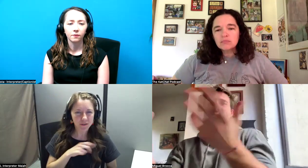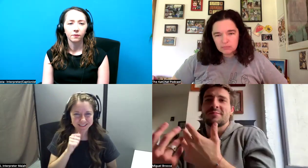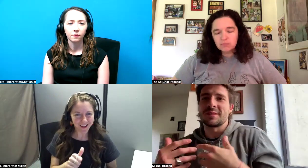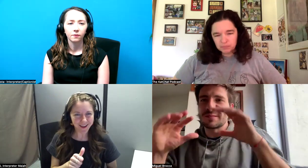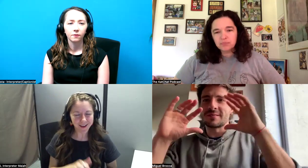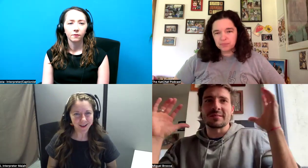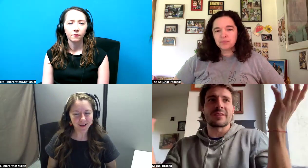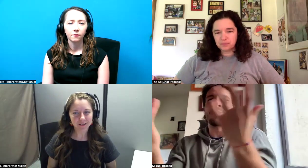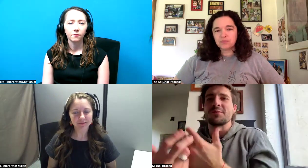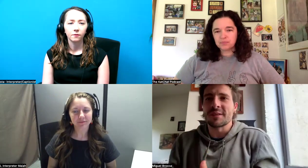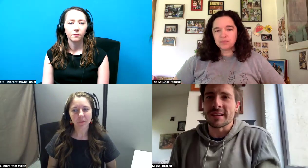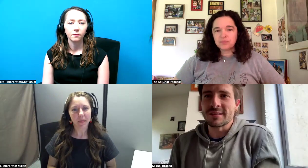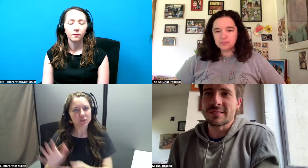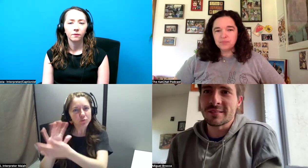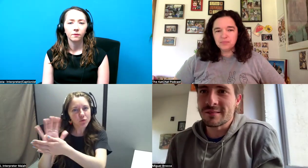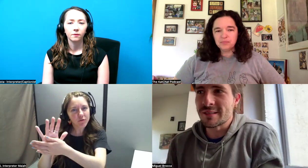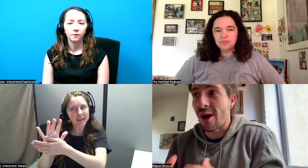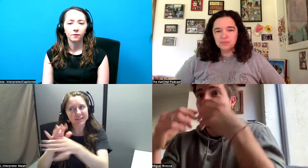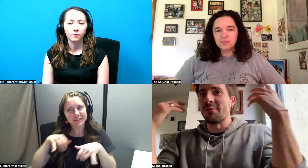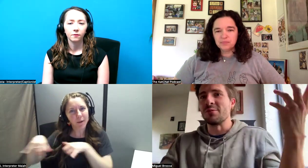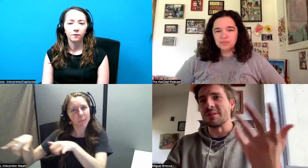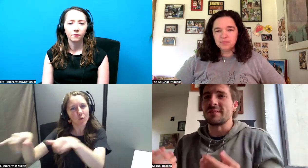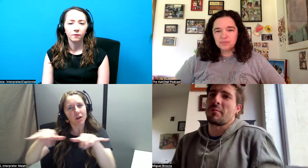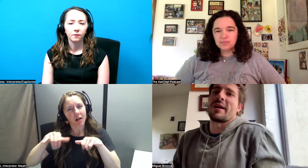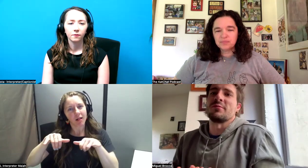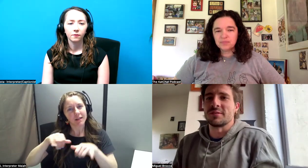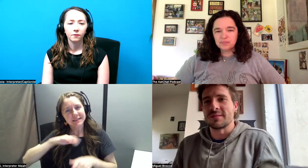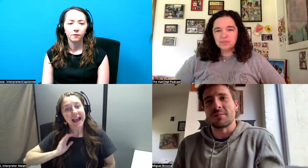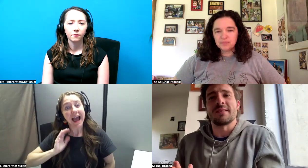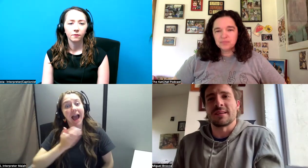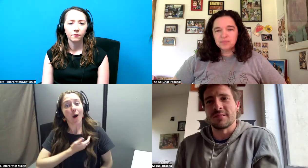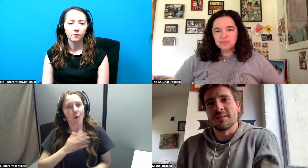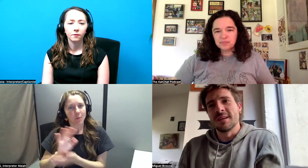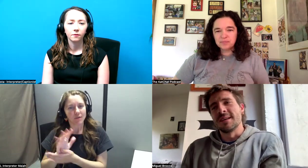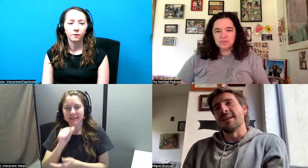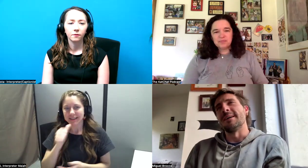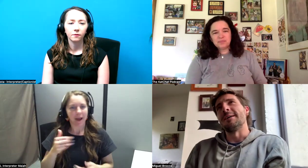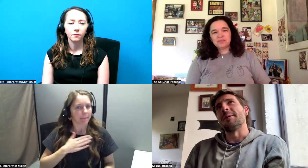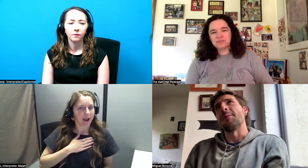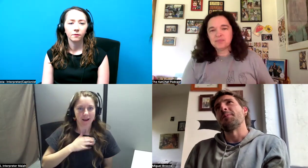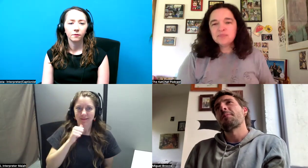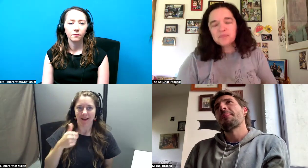is it's a communal thing. It's our movie. It's not my movie. It's not my thing.